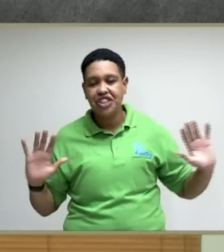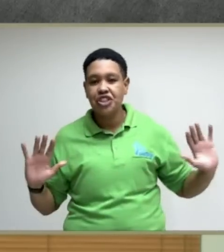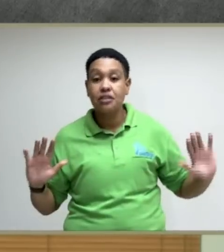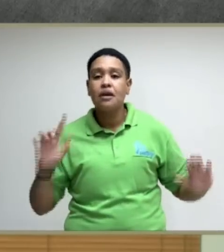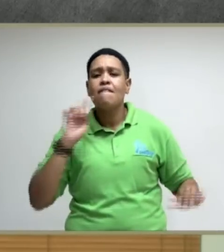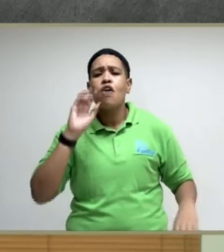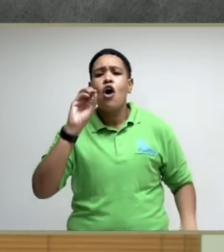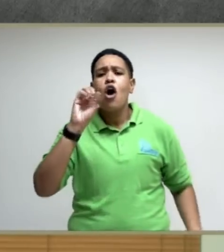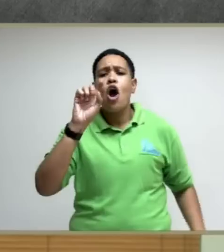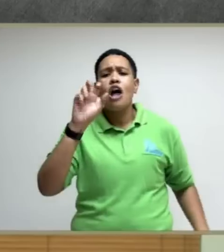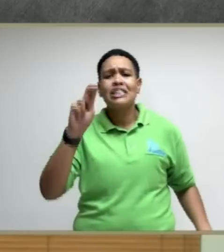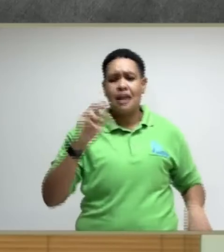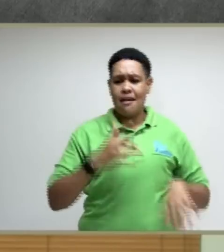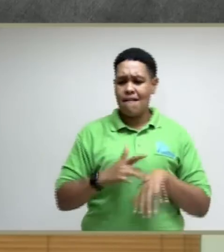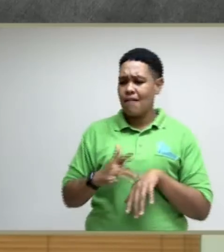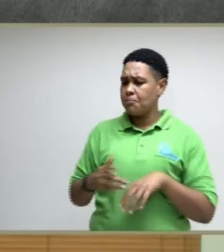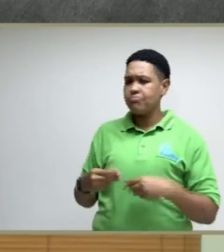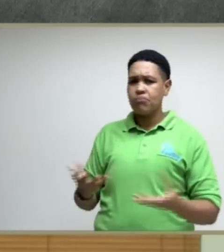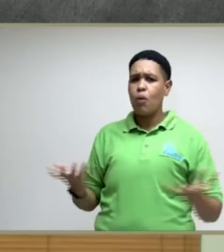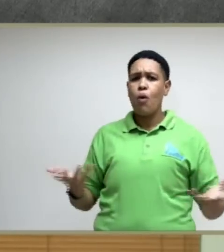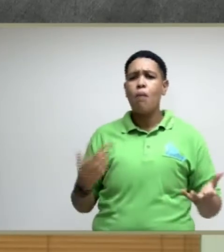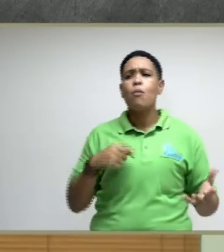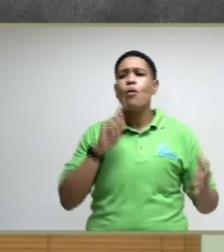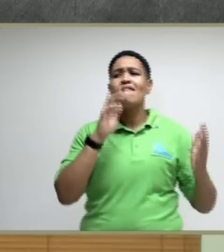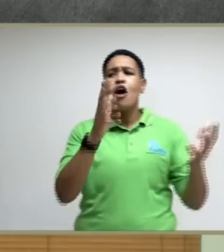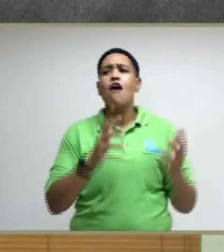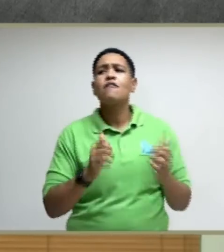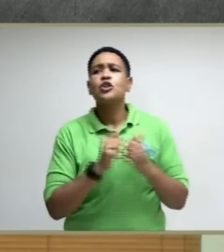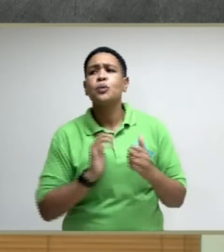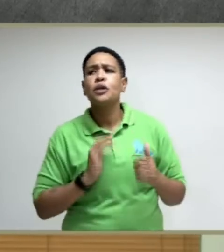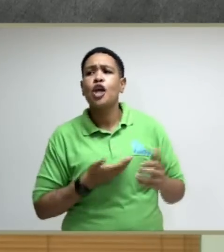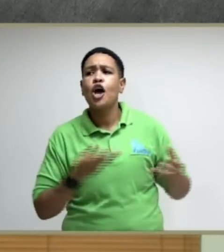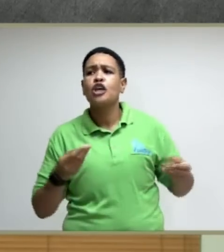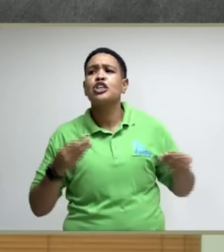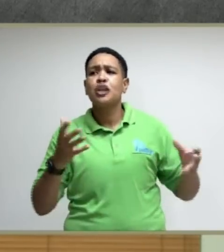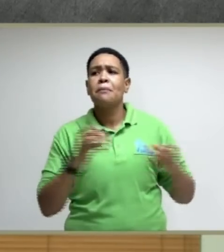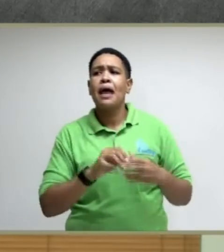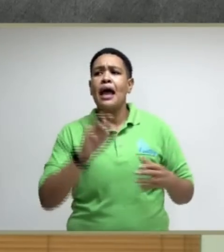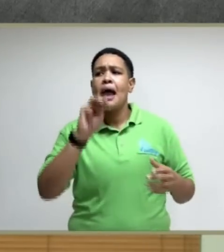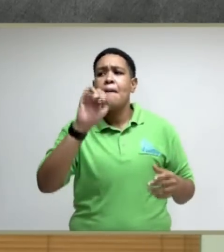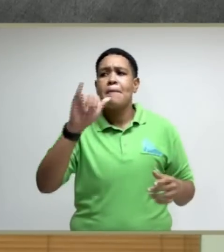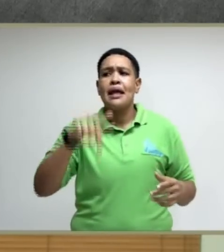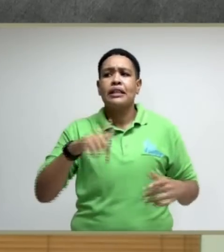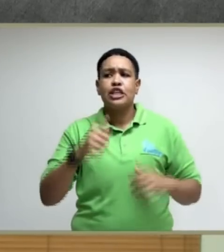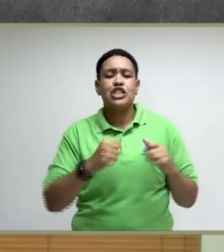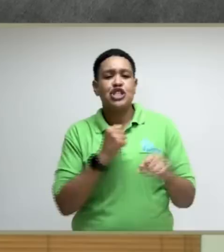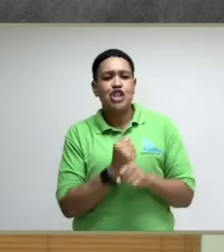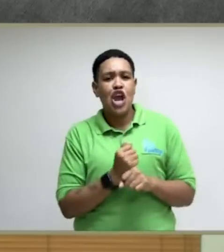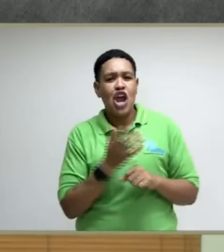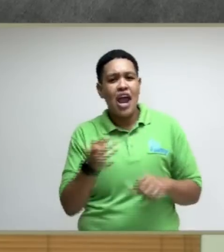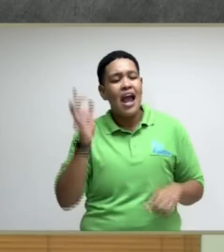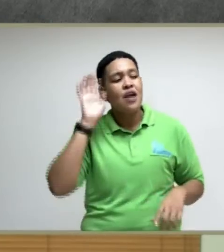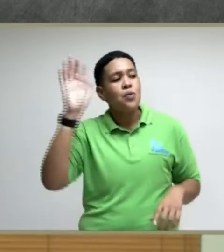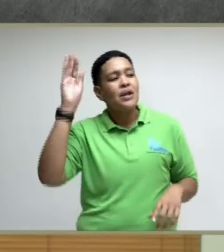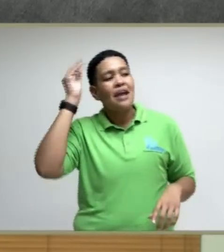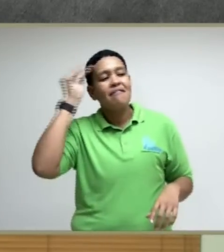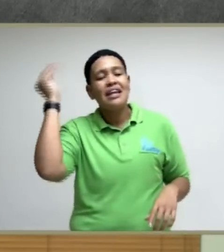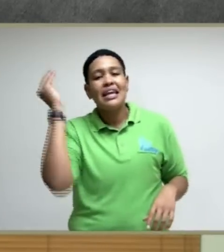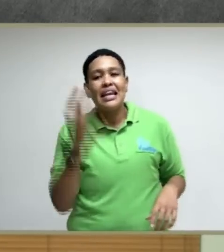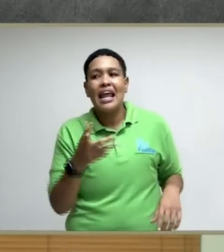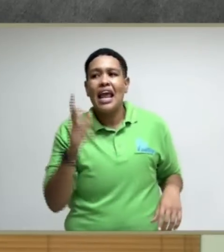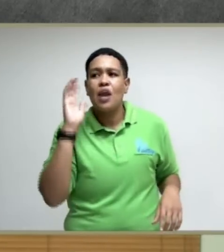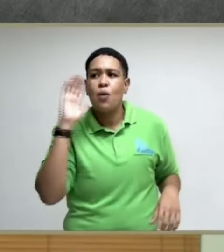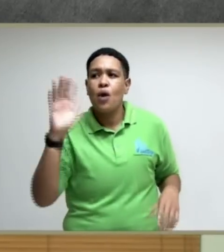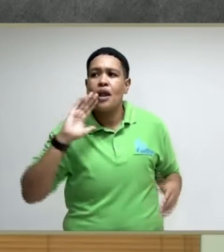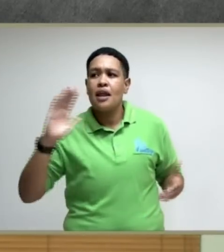supply, we would have had our conversation with our suppliers in May of this year, and they would have indicated that they would